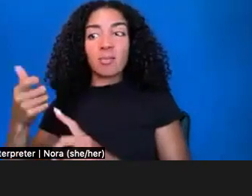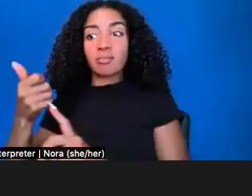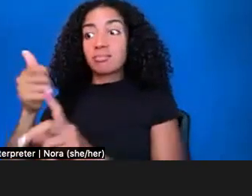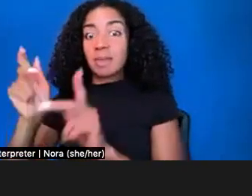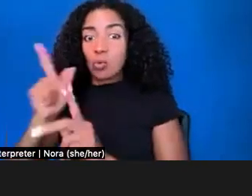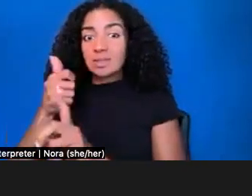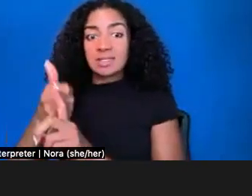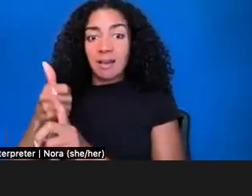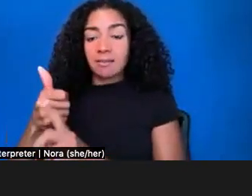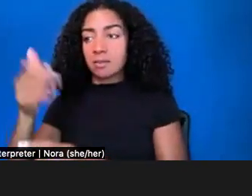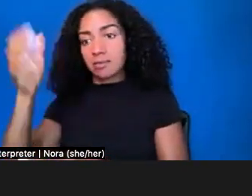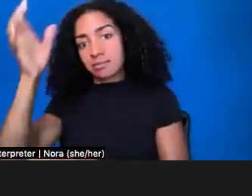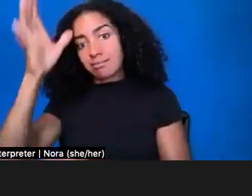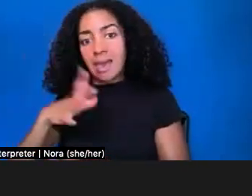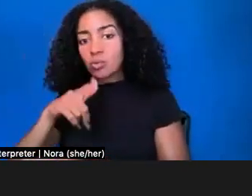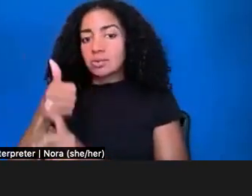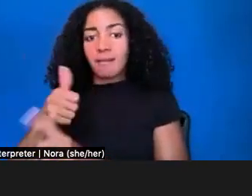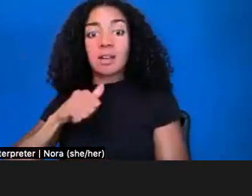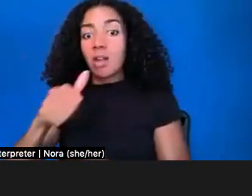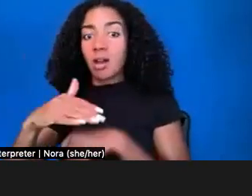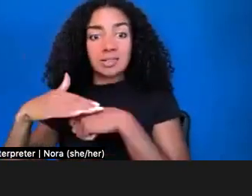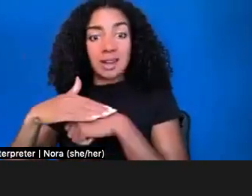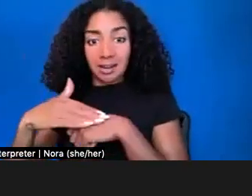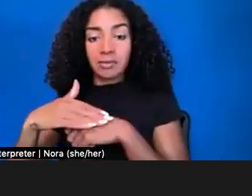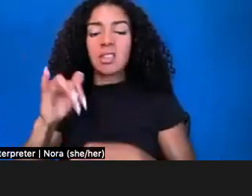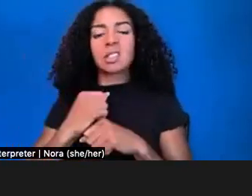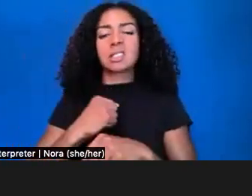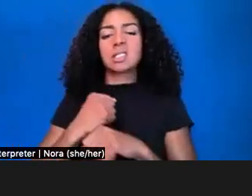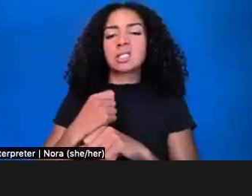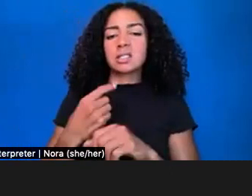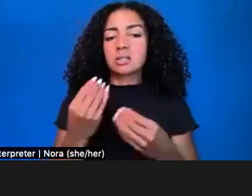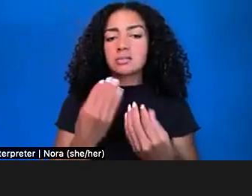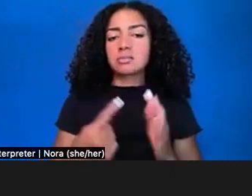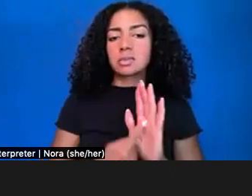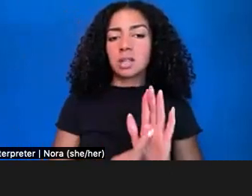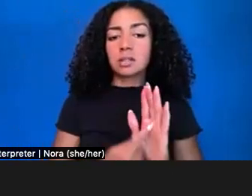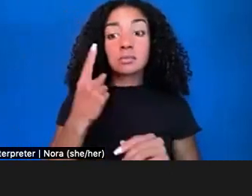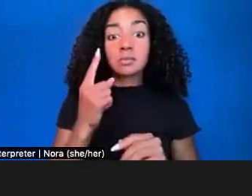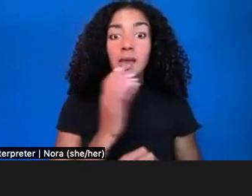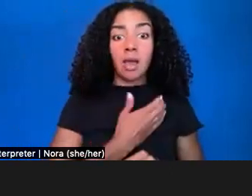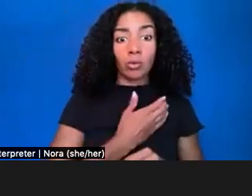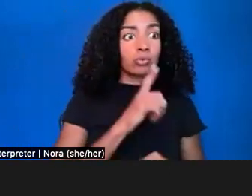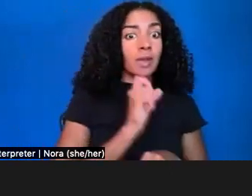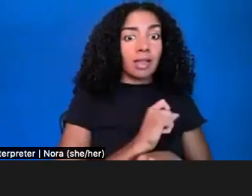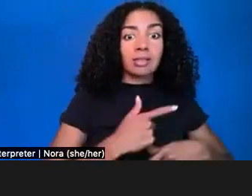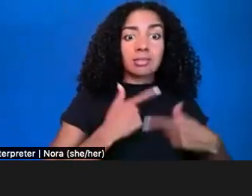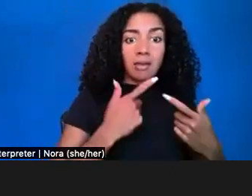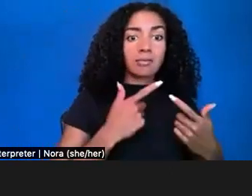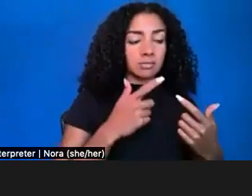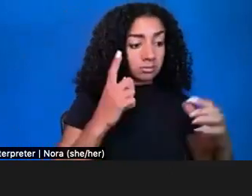what the statistics tell us. And then in real time, in our real lives, our own lives, there are harm doers in our